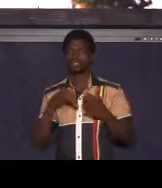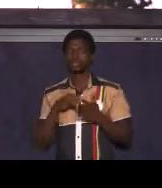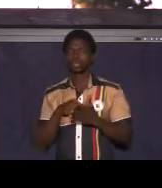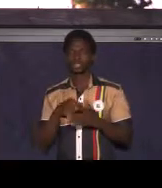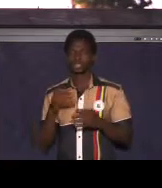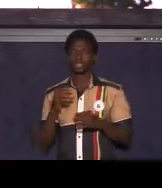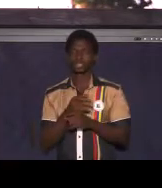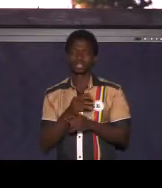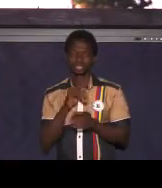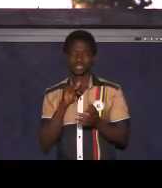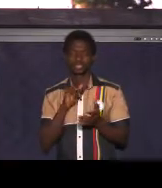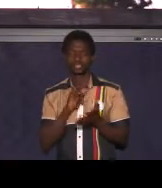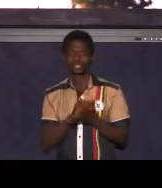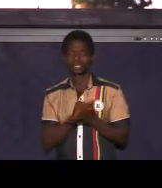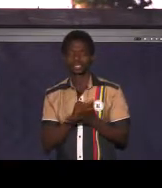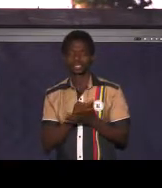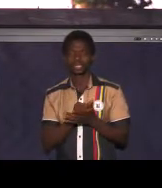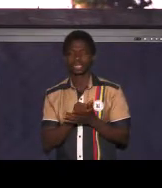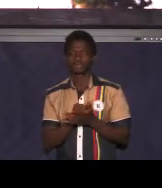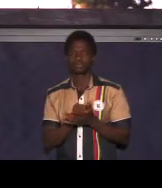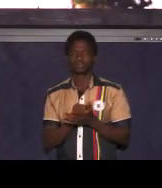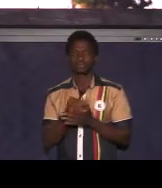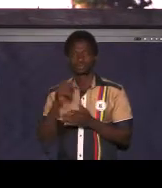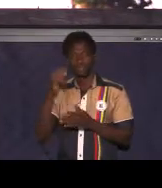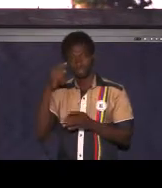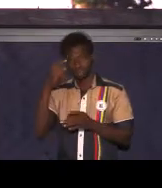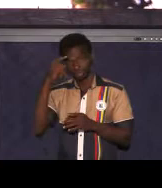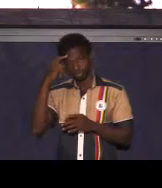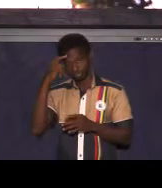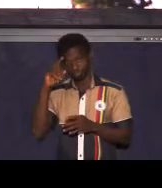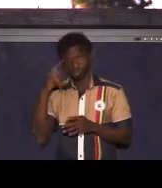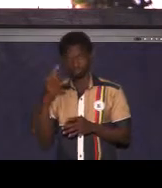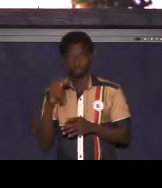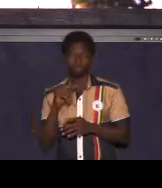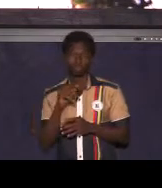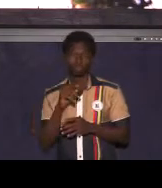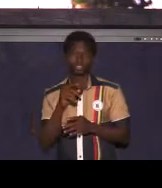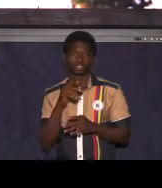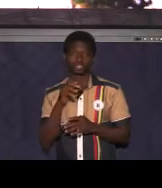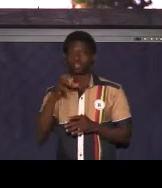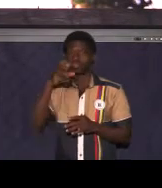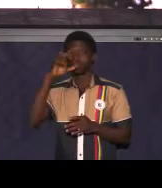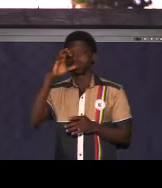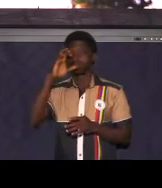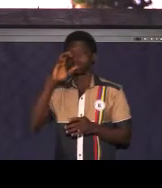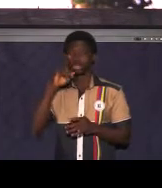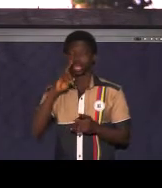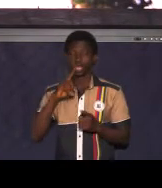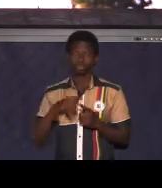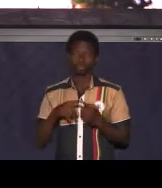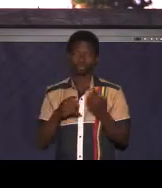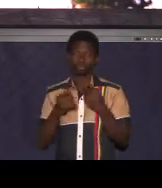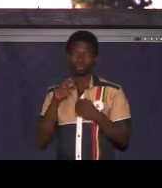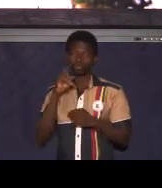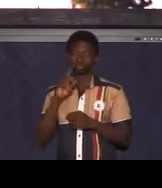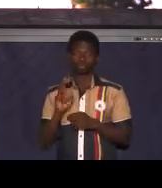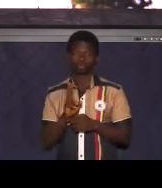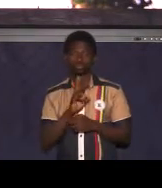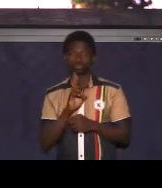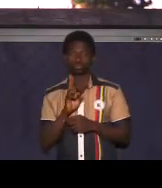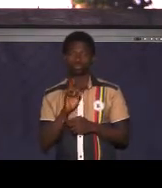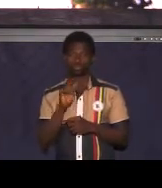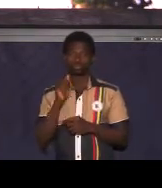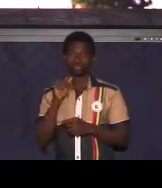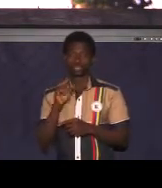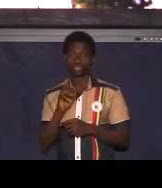the water or the drink or the liquid you want to draw will come, because you need to exert air